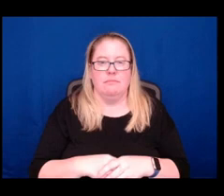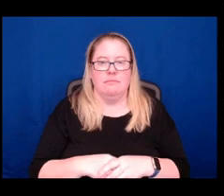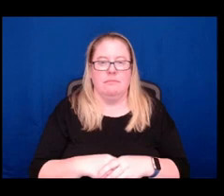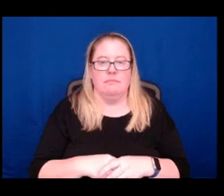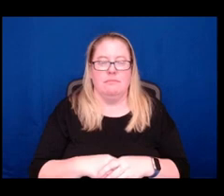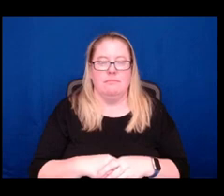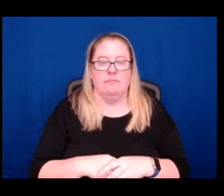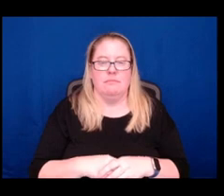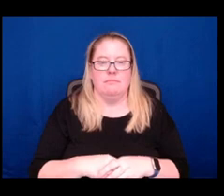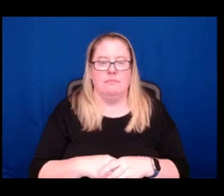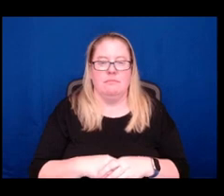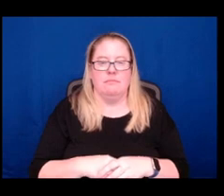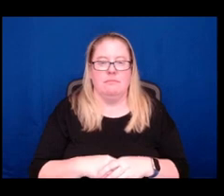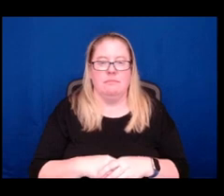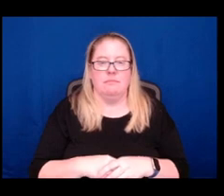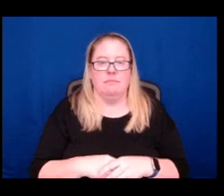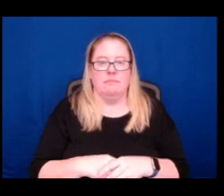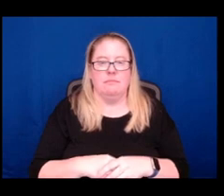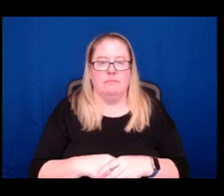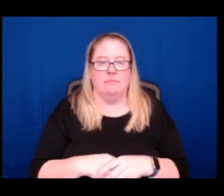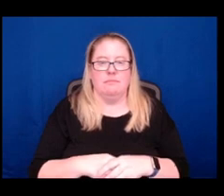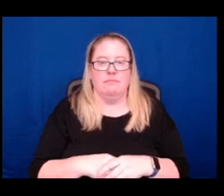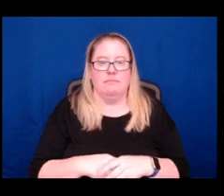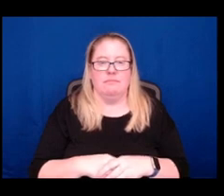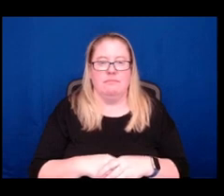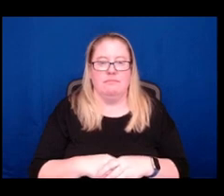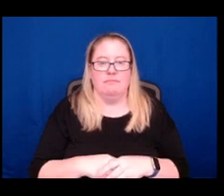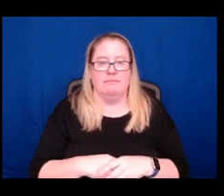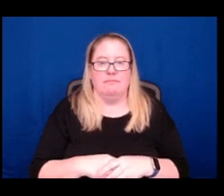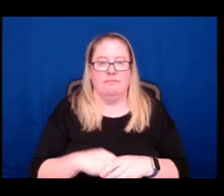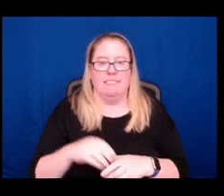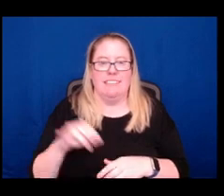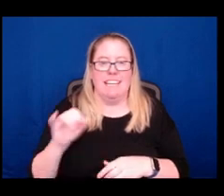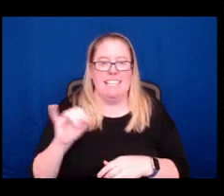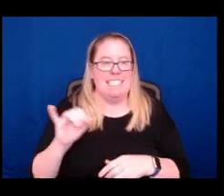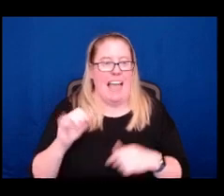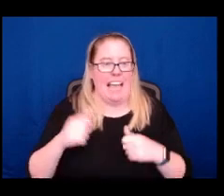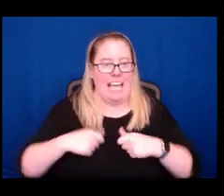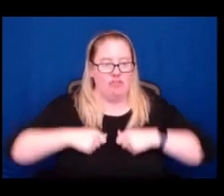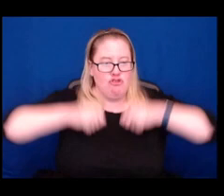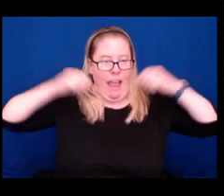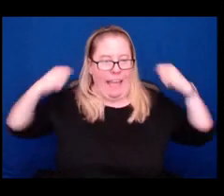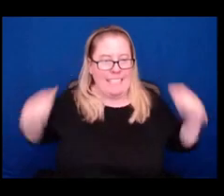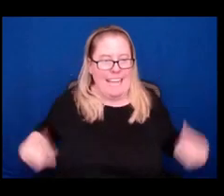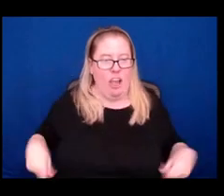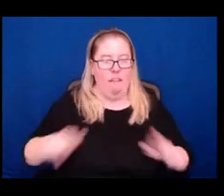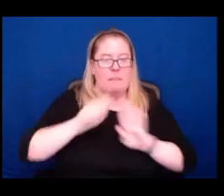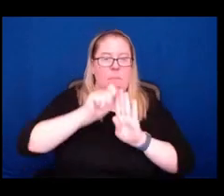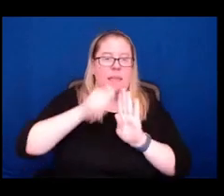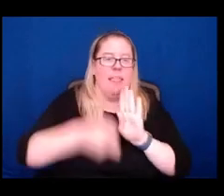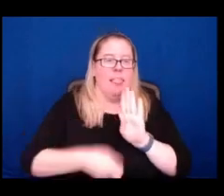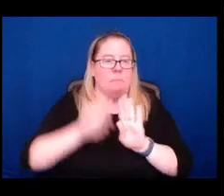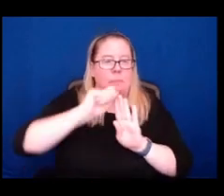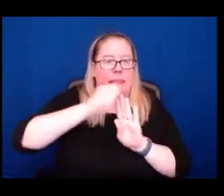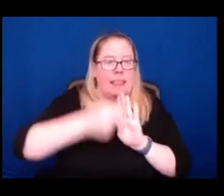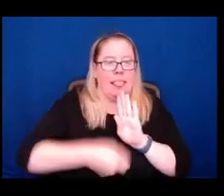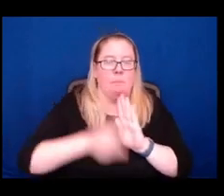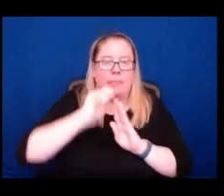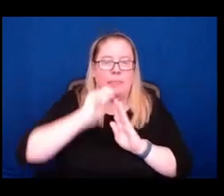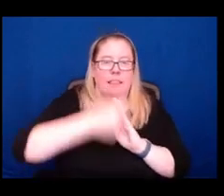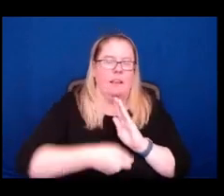And you're just peeling it like you're just taking a jacket off this thing. Very, very easy to get to. There's a million ways to do this,